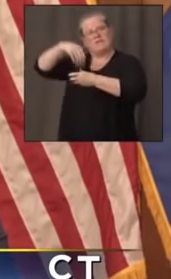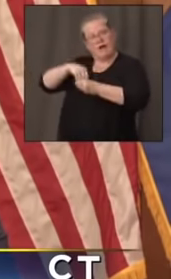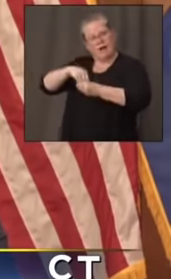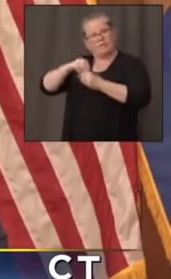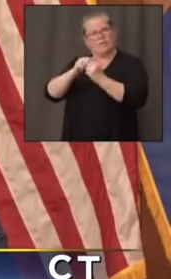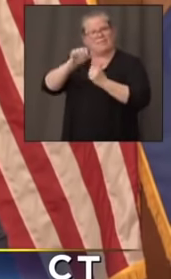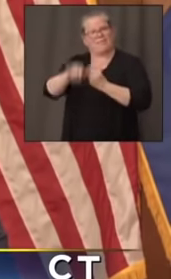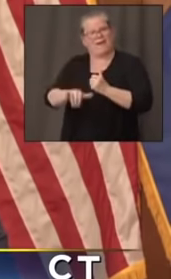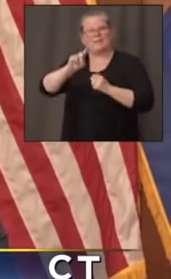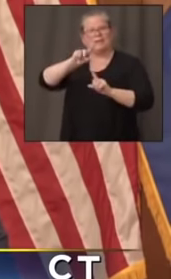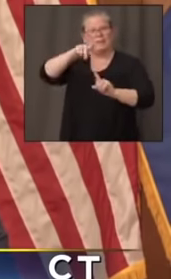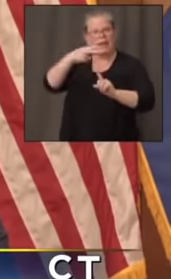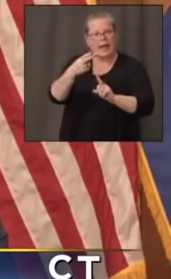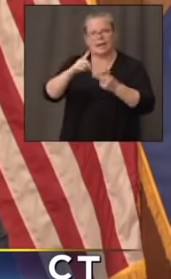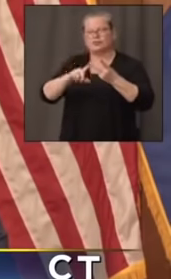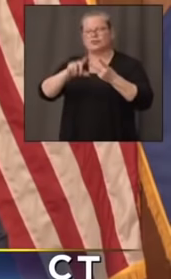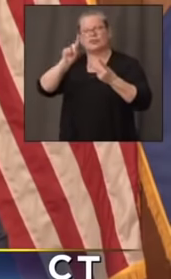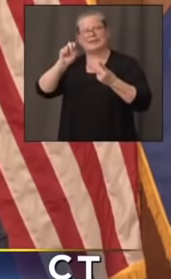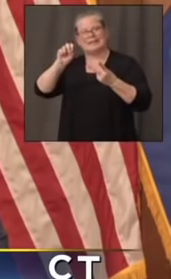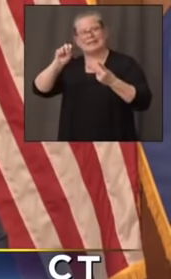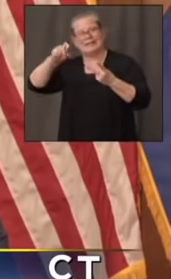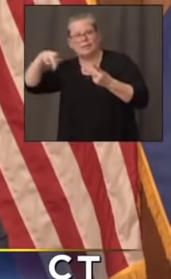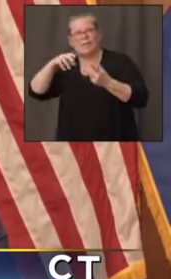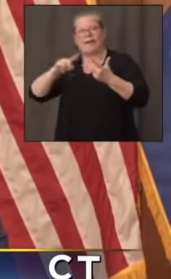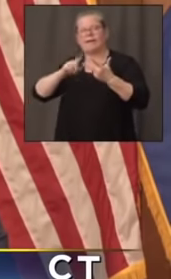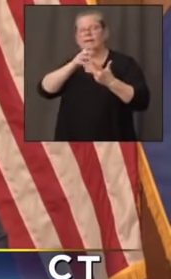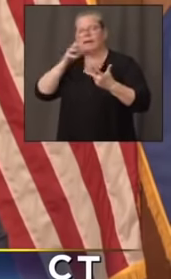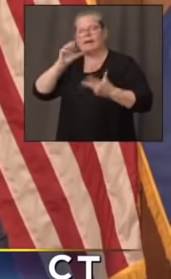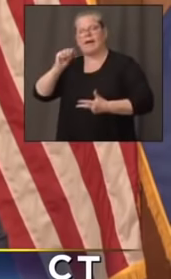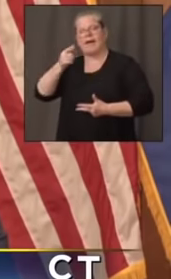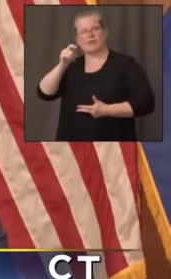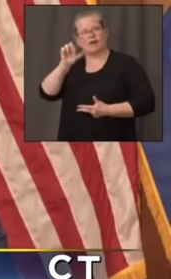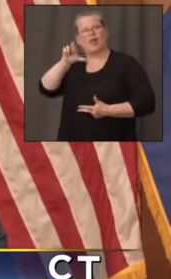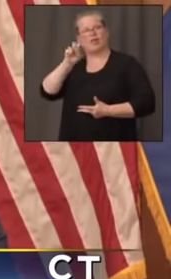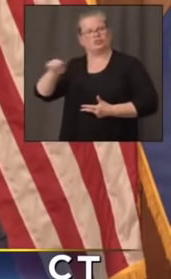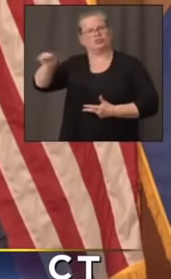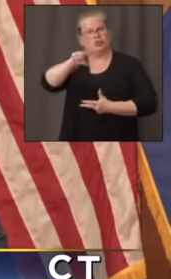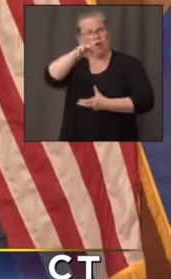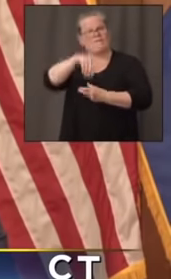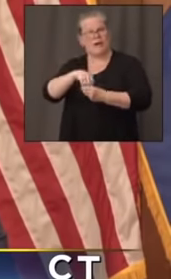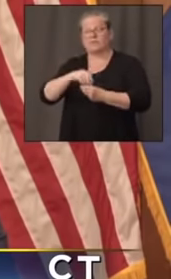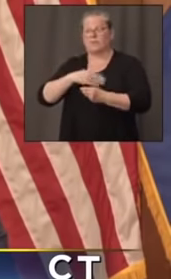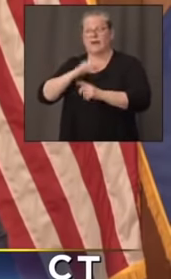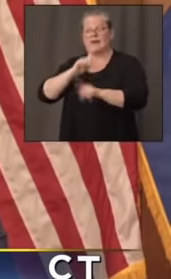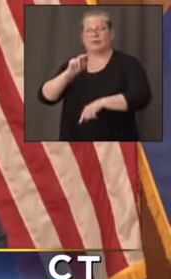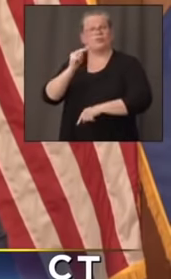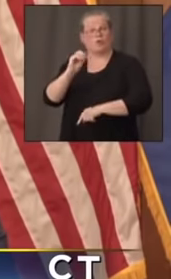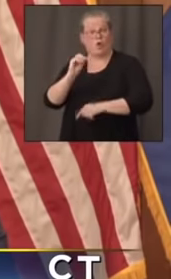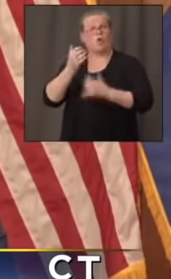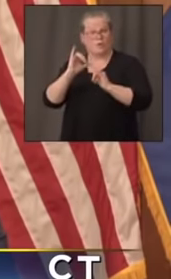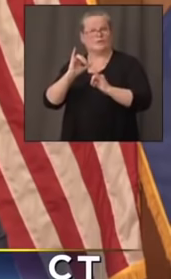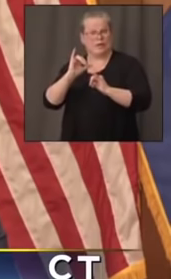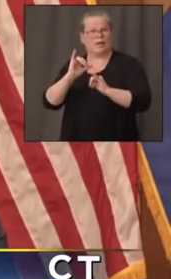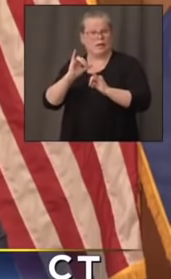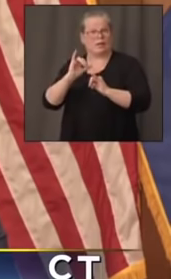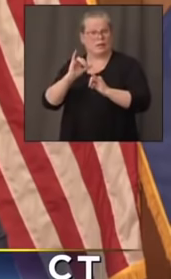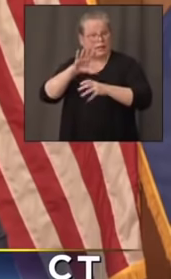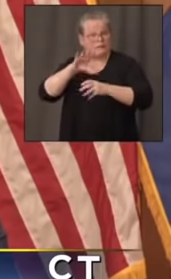Station, DPH, DEEP, and agriculture. So I would say as a short answer, no, but you also got my long answer as